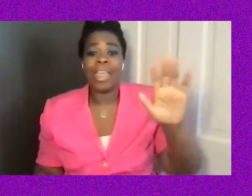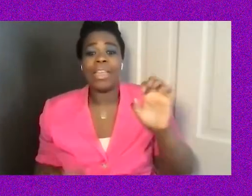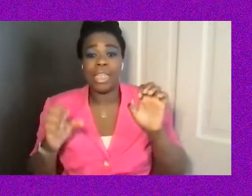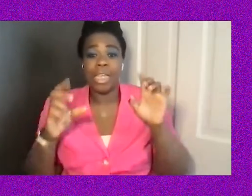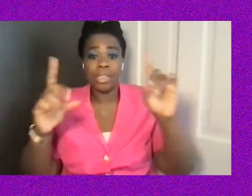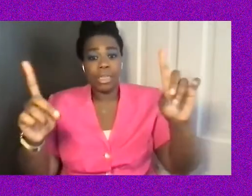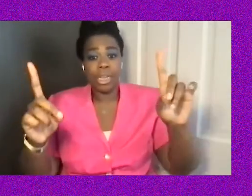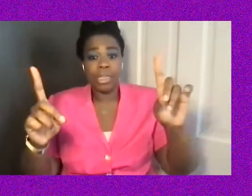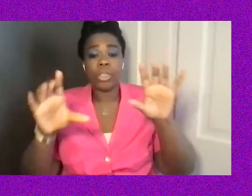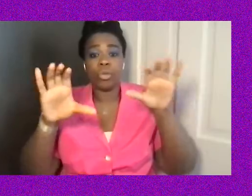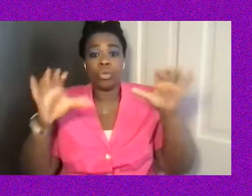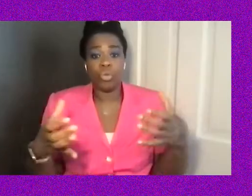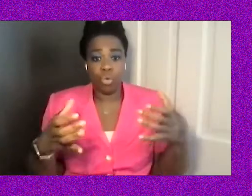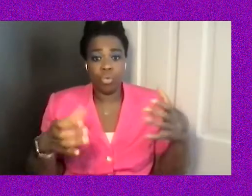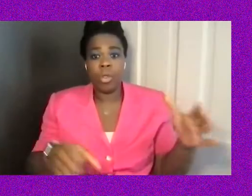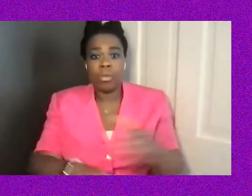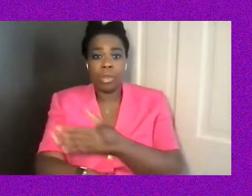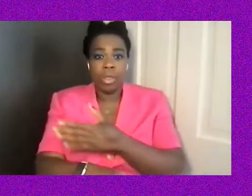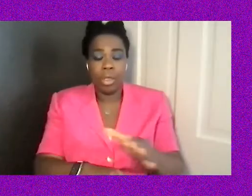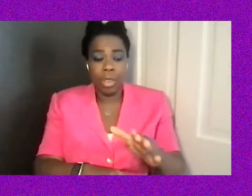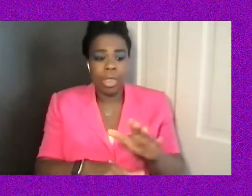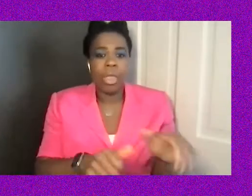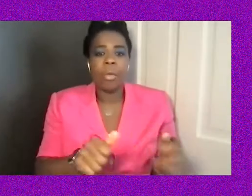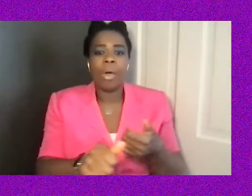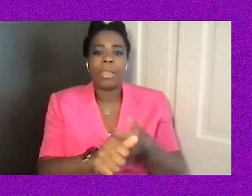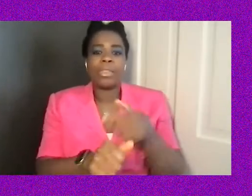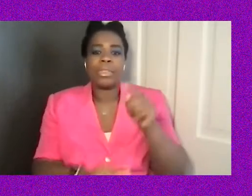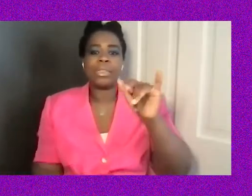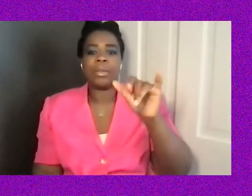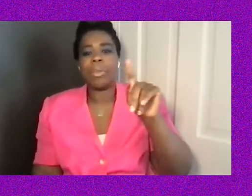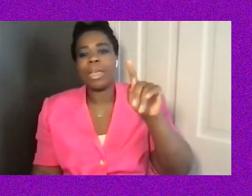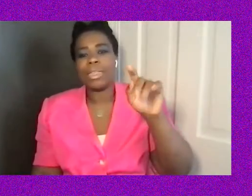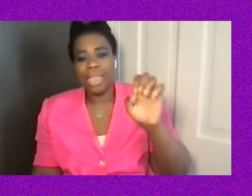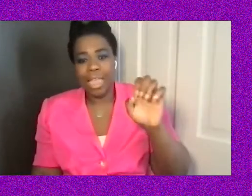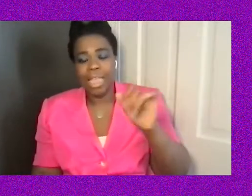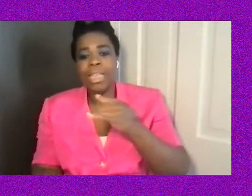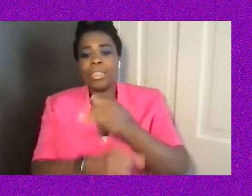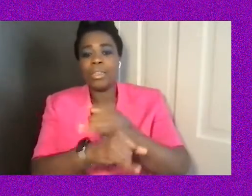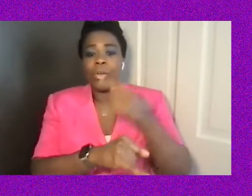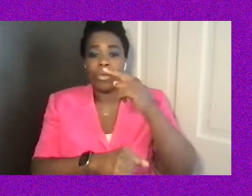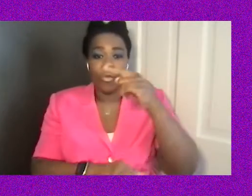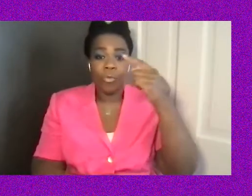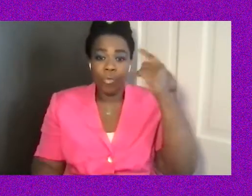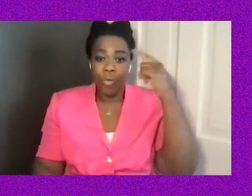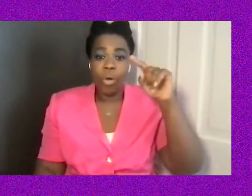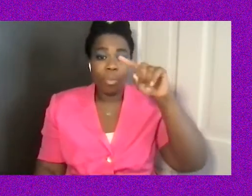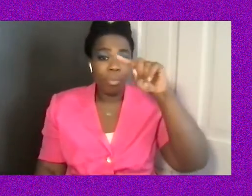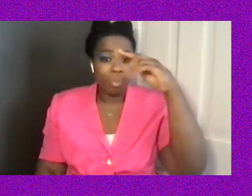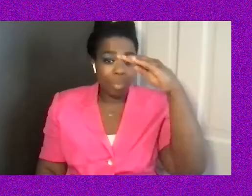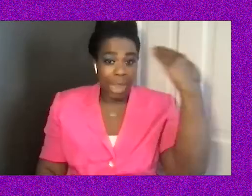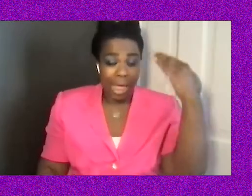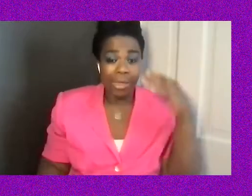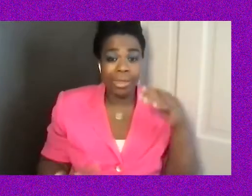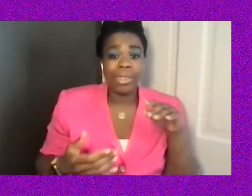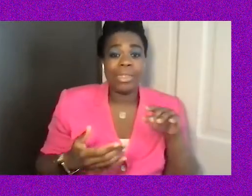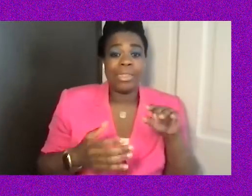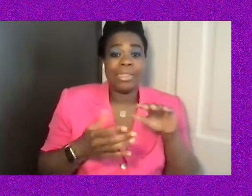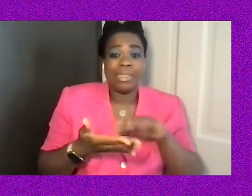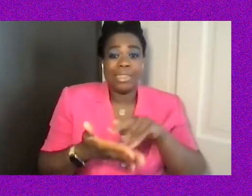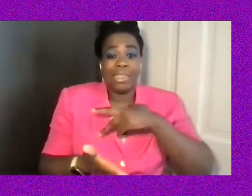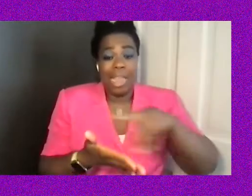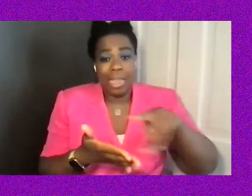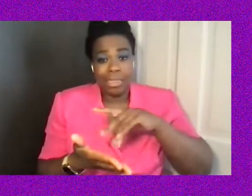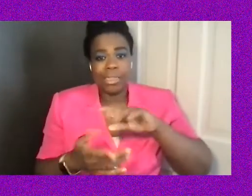repertory collective powered by the Te Mate Institute for Black Dance and Culture. They focus on dance justice